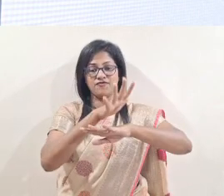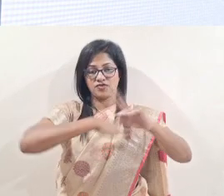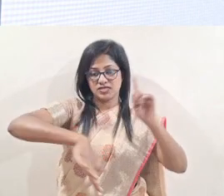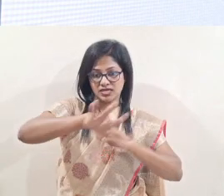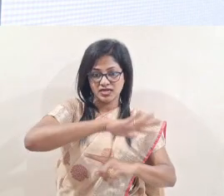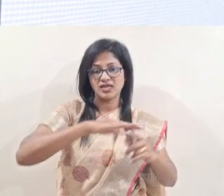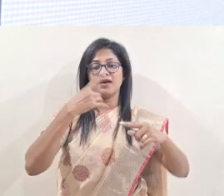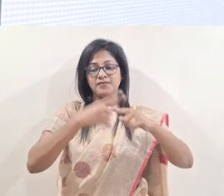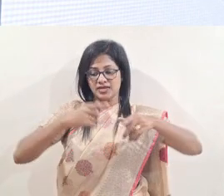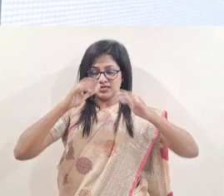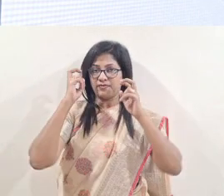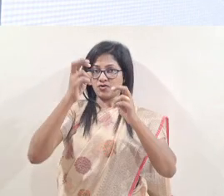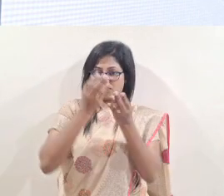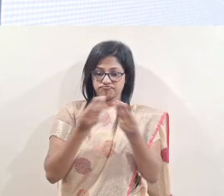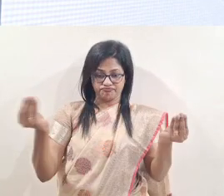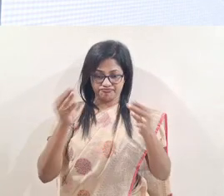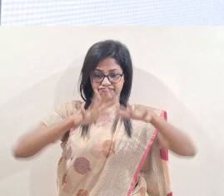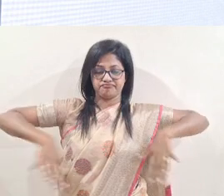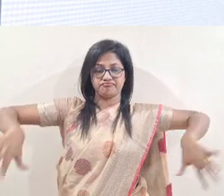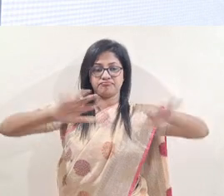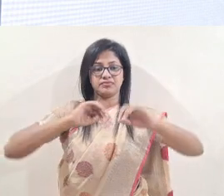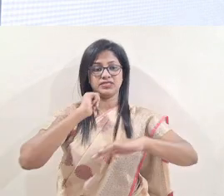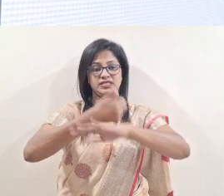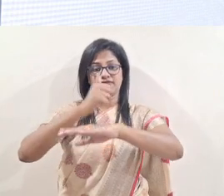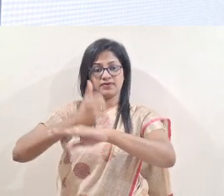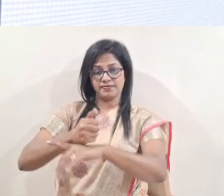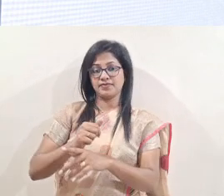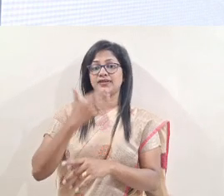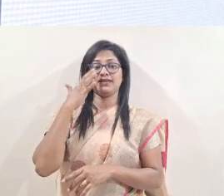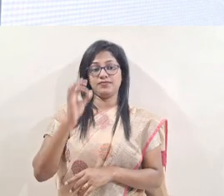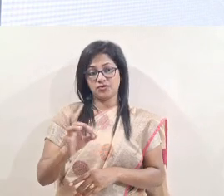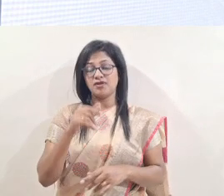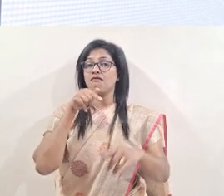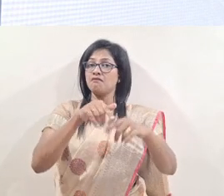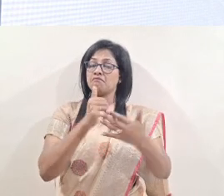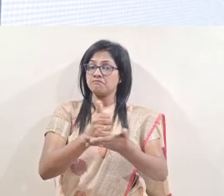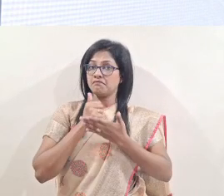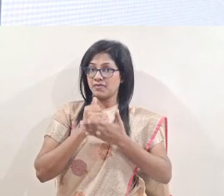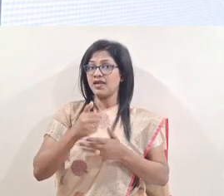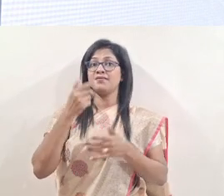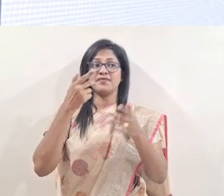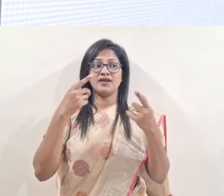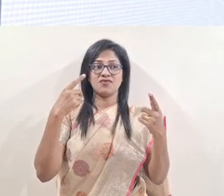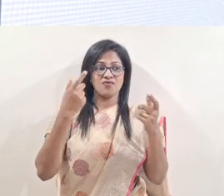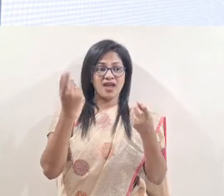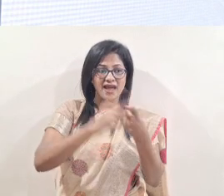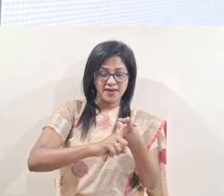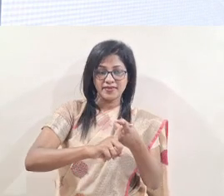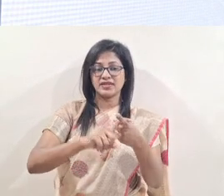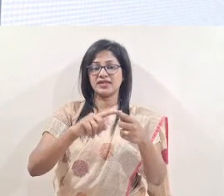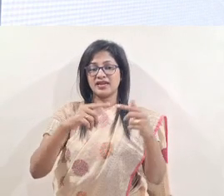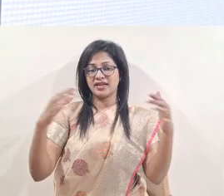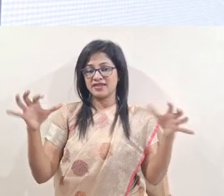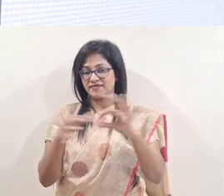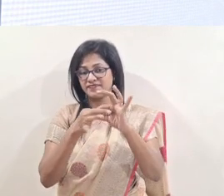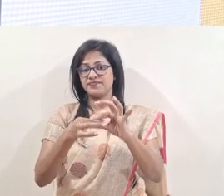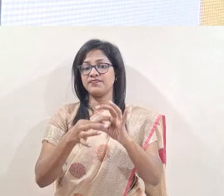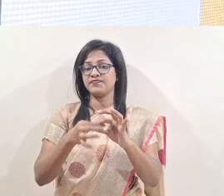required is been highlighted. It is also important to understand the cause and effect relationships within the components of TOD.